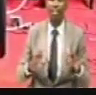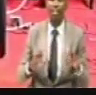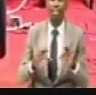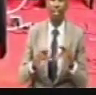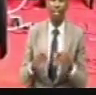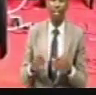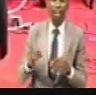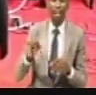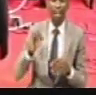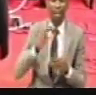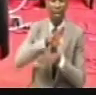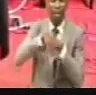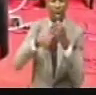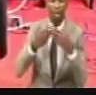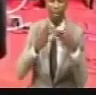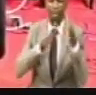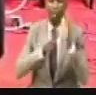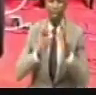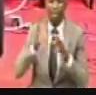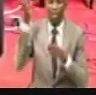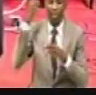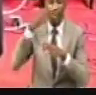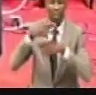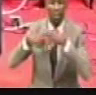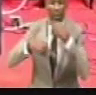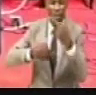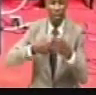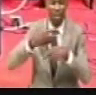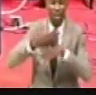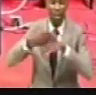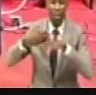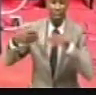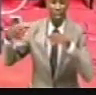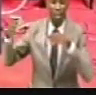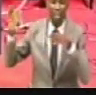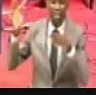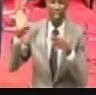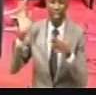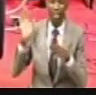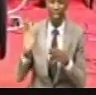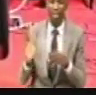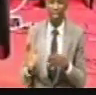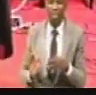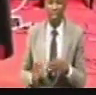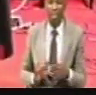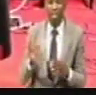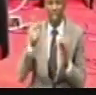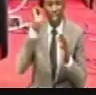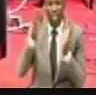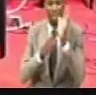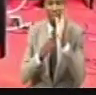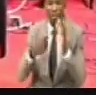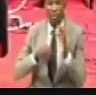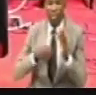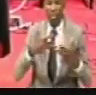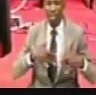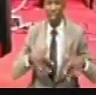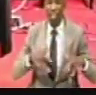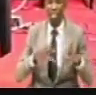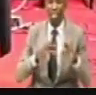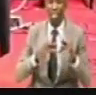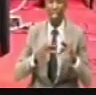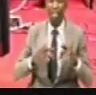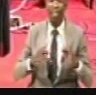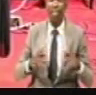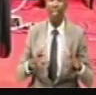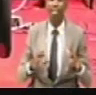He shall be my slave. I am no more a slave. All my fears were rolled away. God